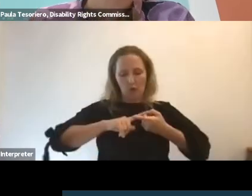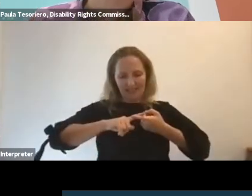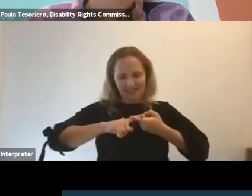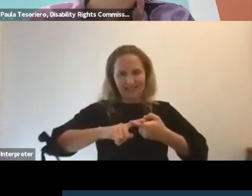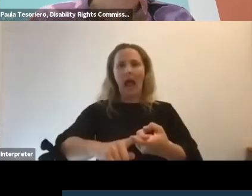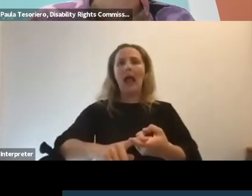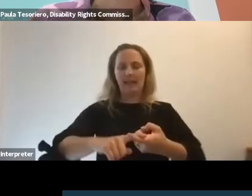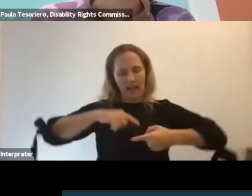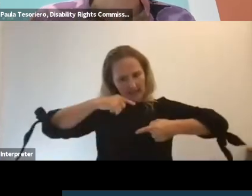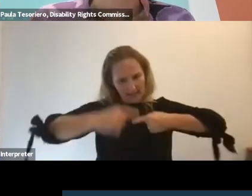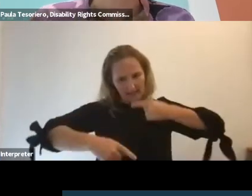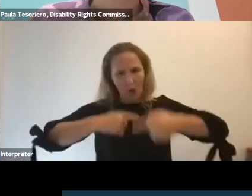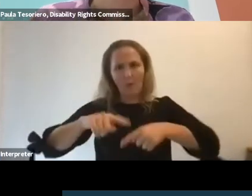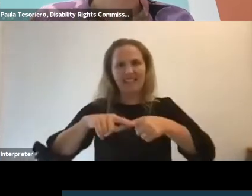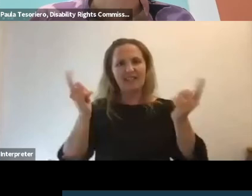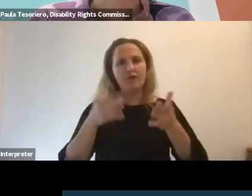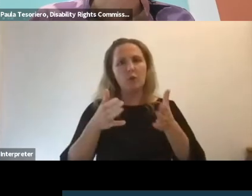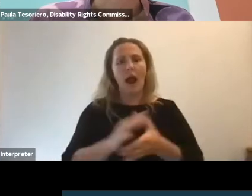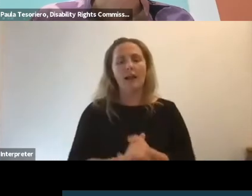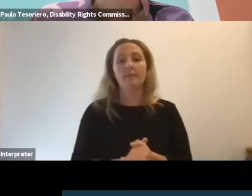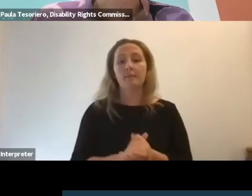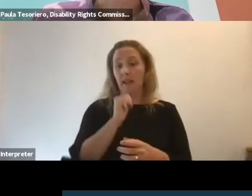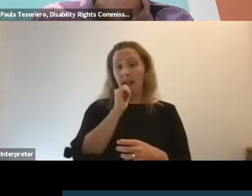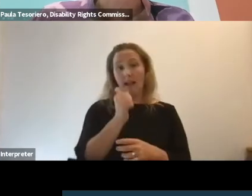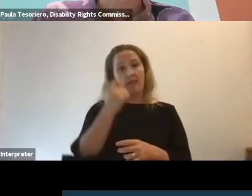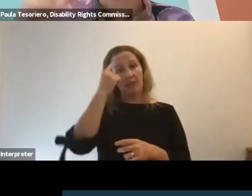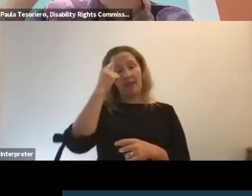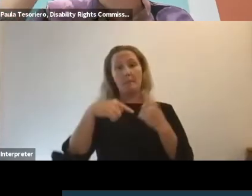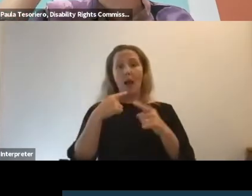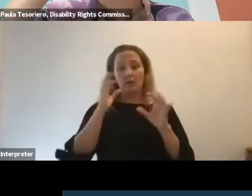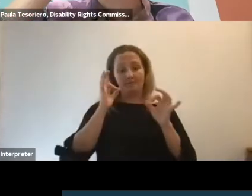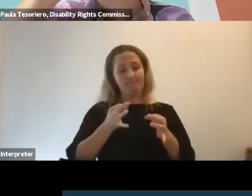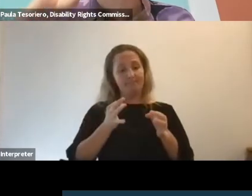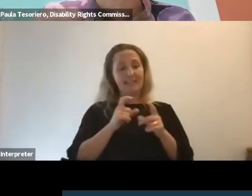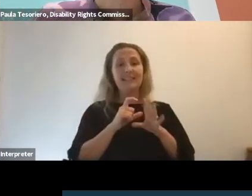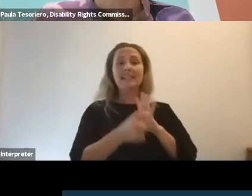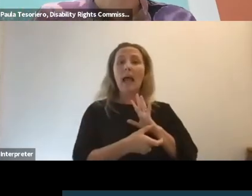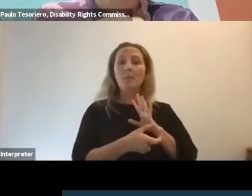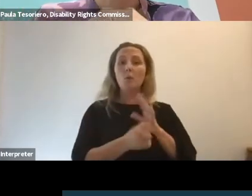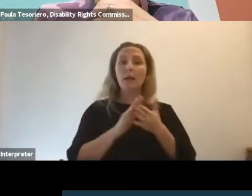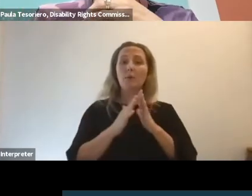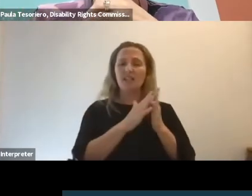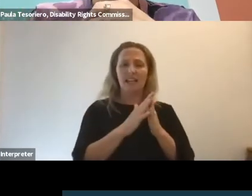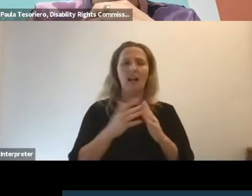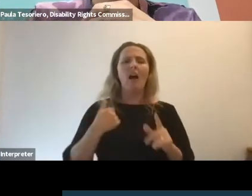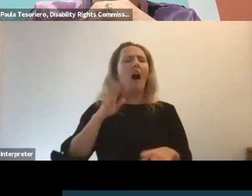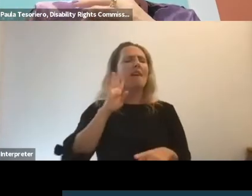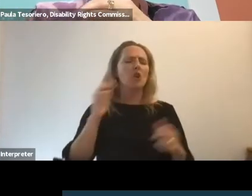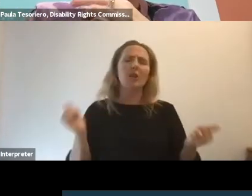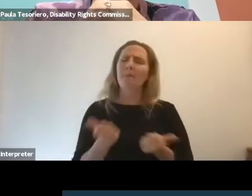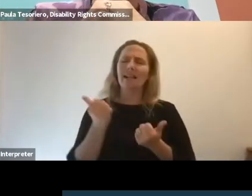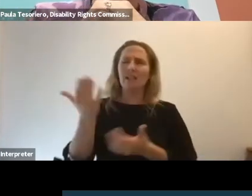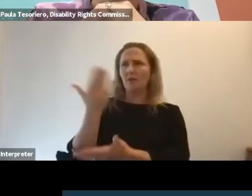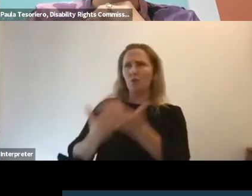things differently. So if I think about the disability community, you know, I've heard so many stories over the years about